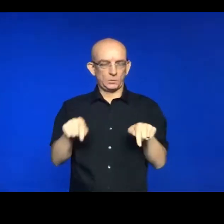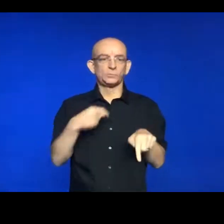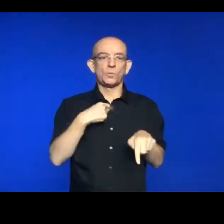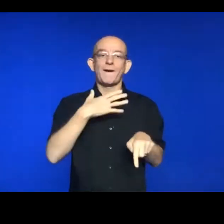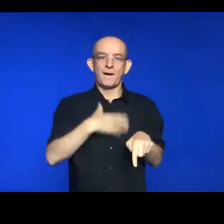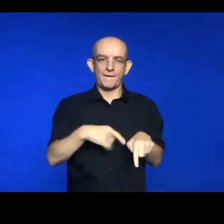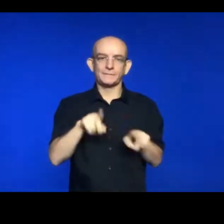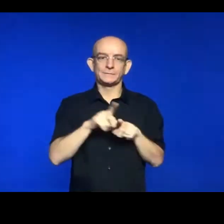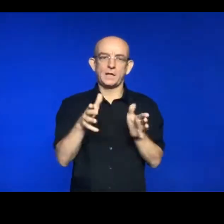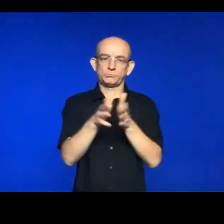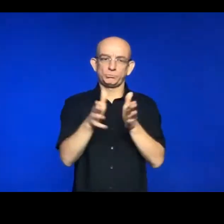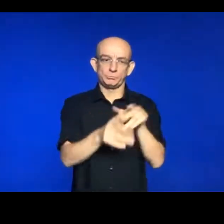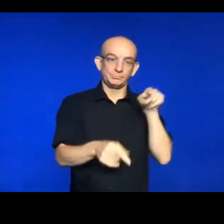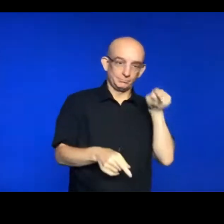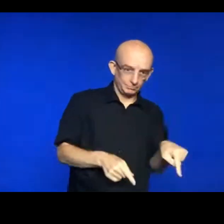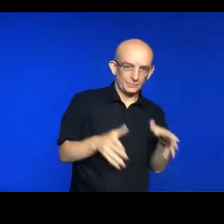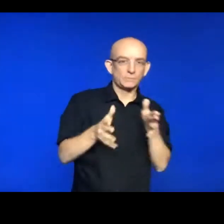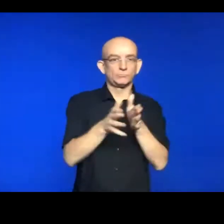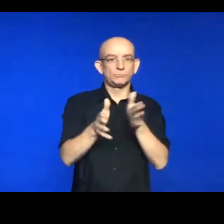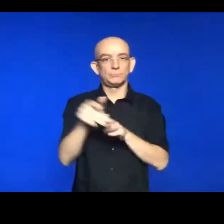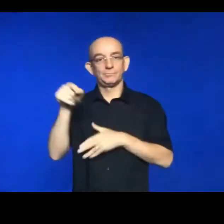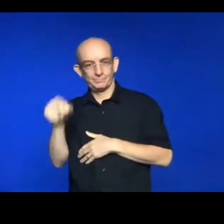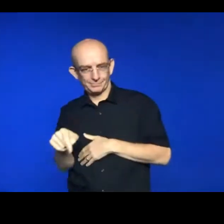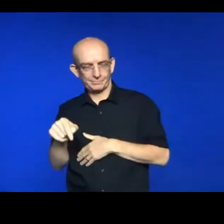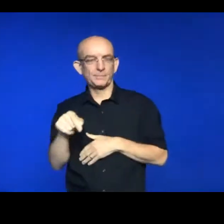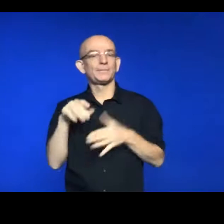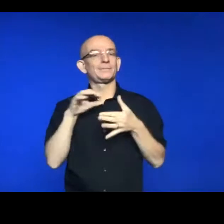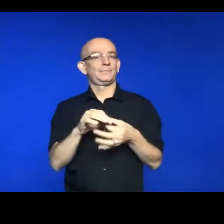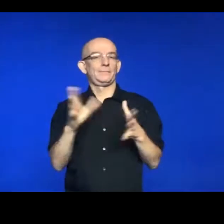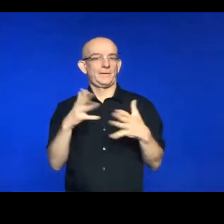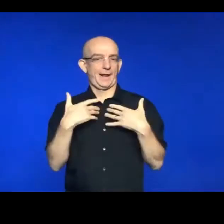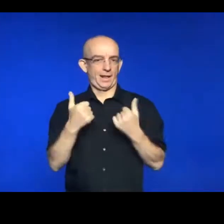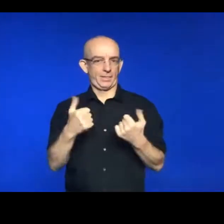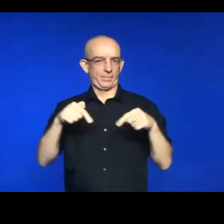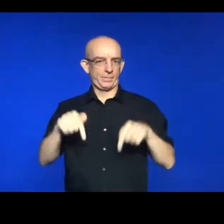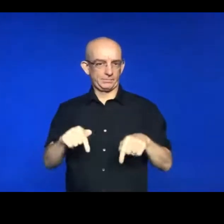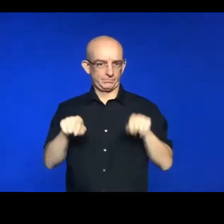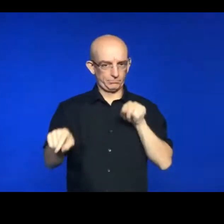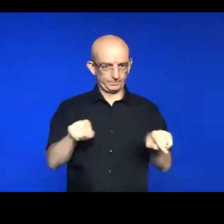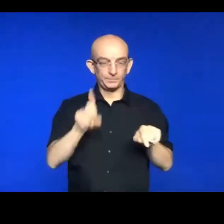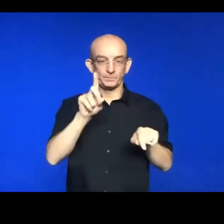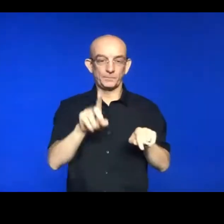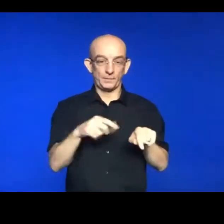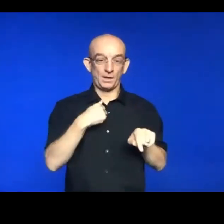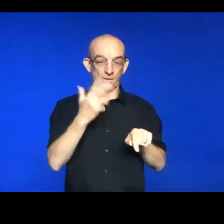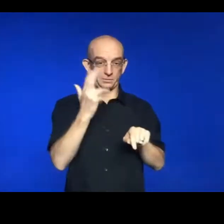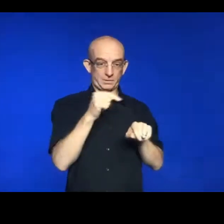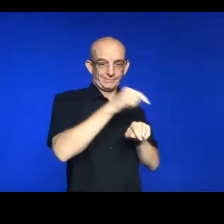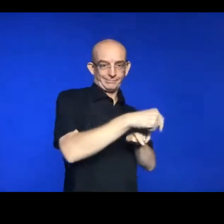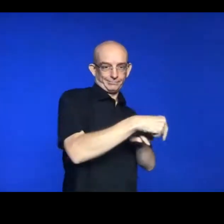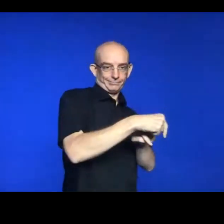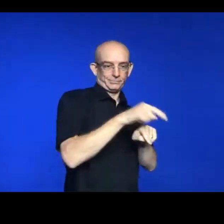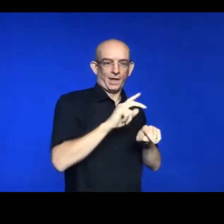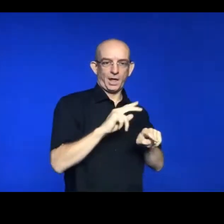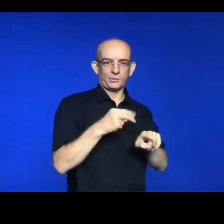the health with the response phase, I could like to